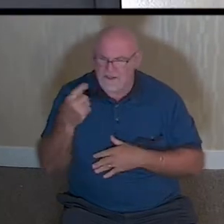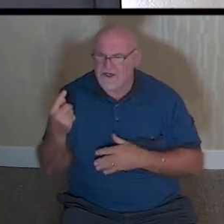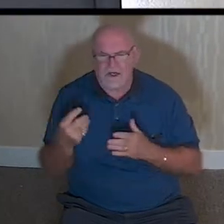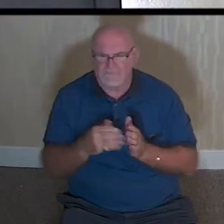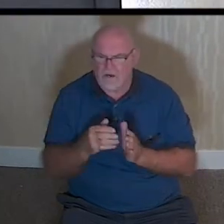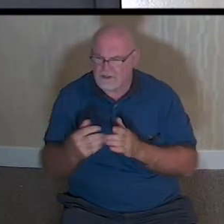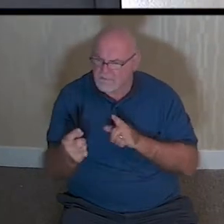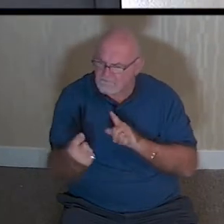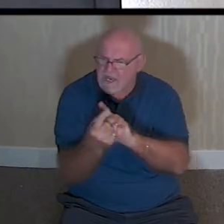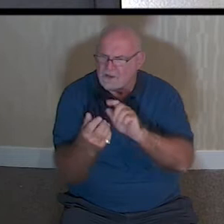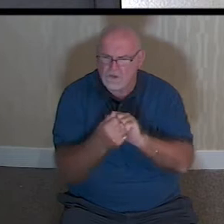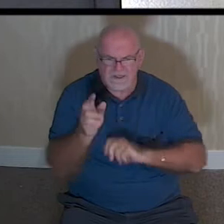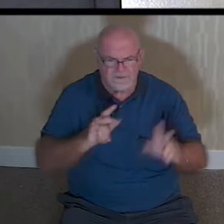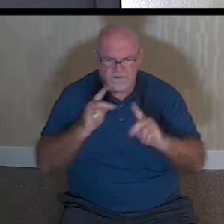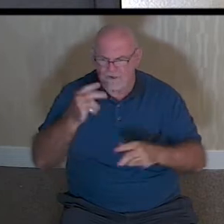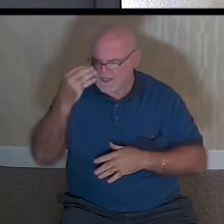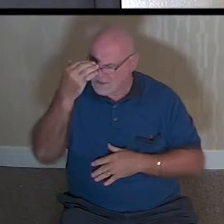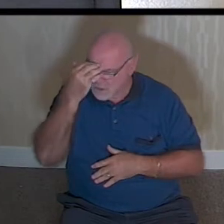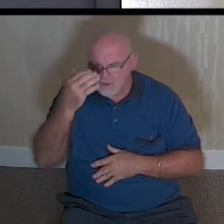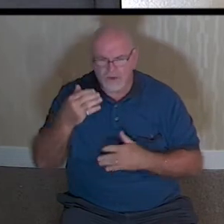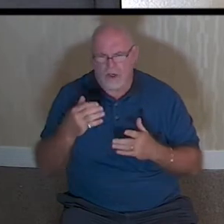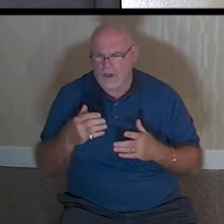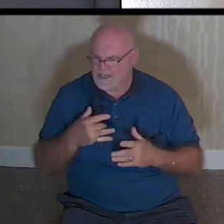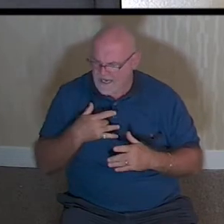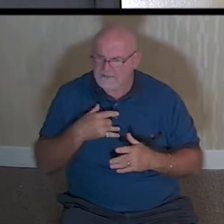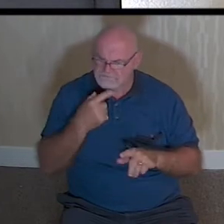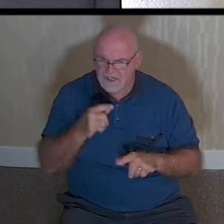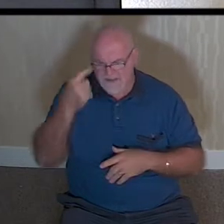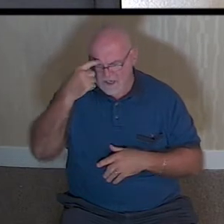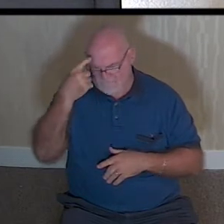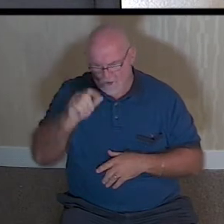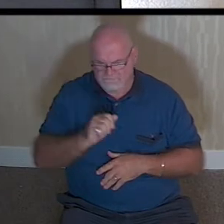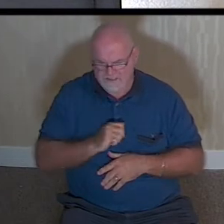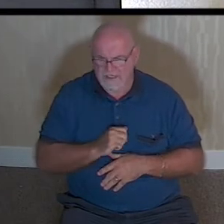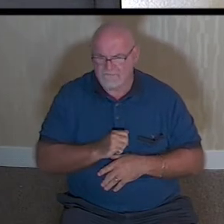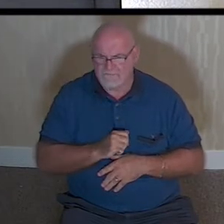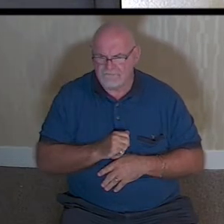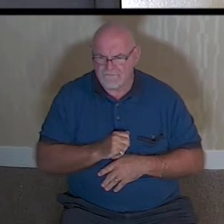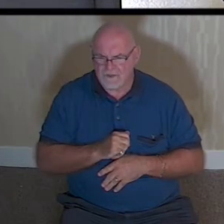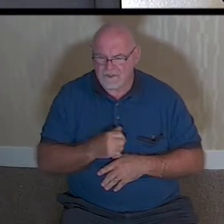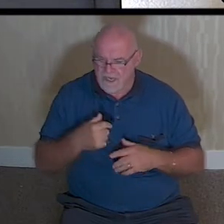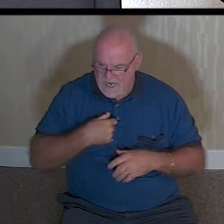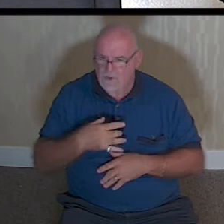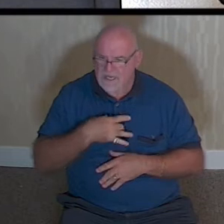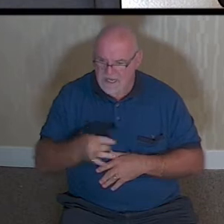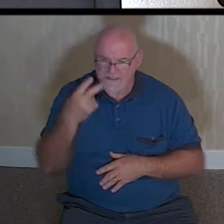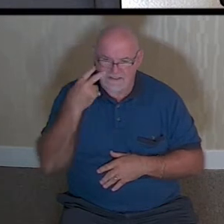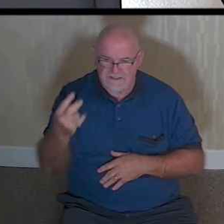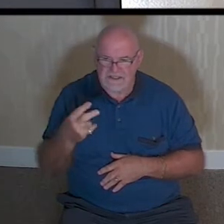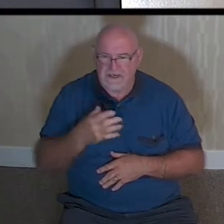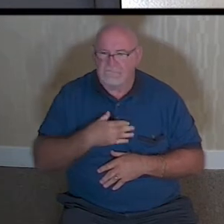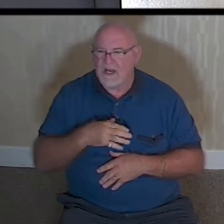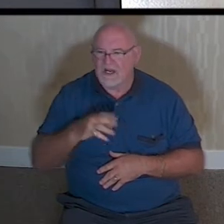they've loved or people they feel safe around. I've thought for myself that I would like to see my dogs